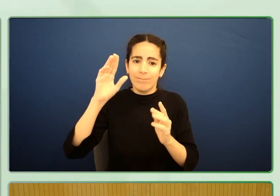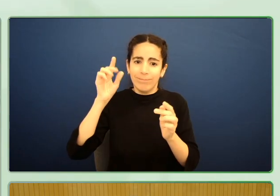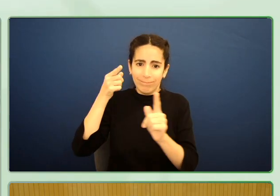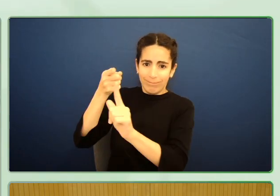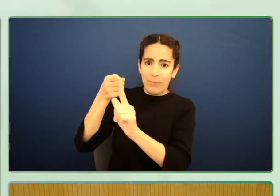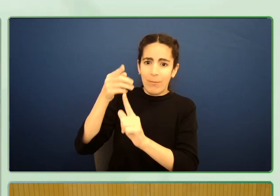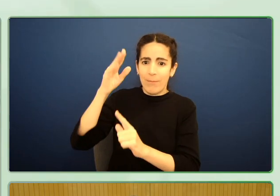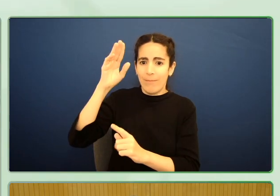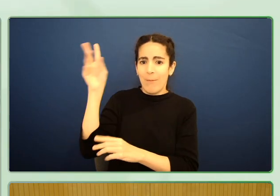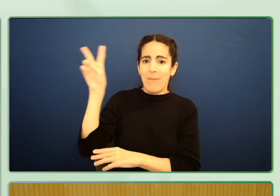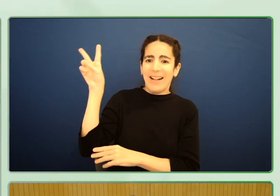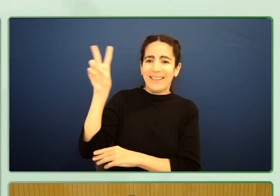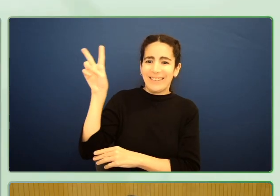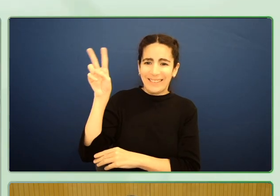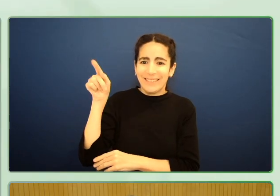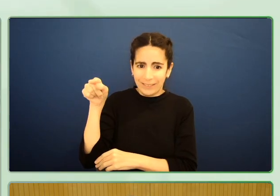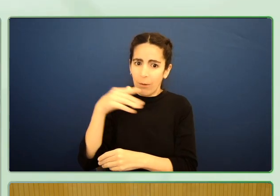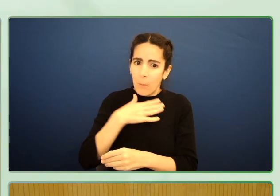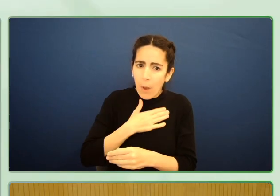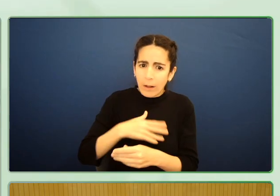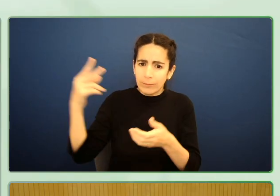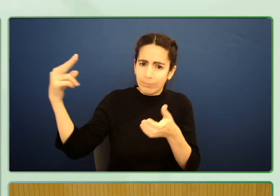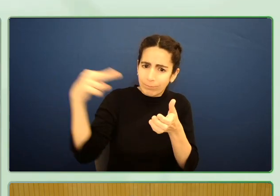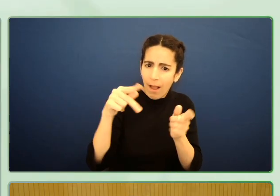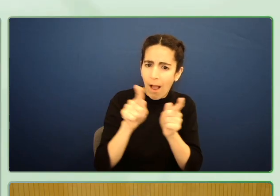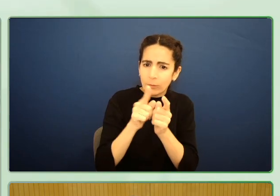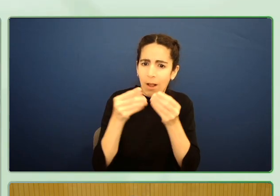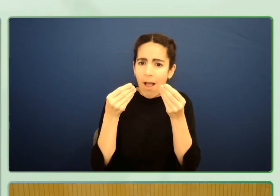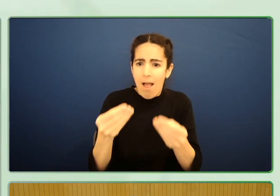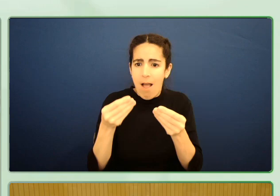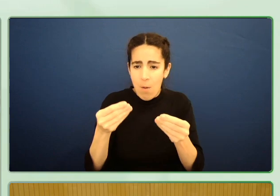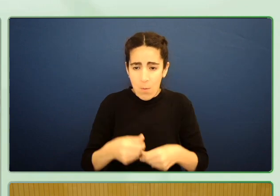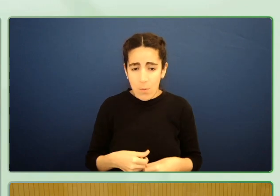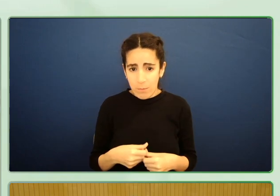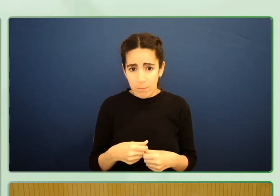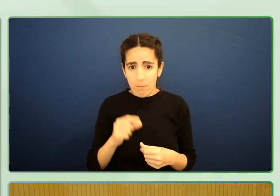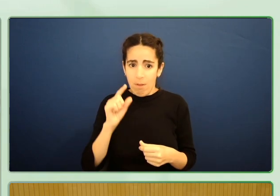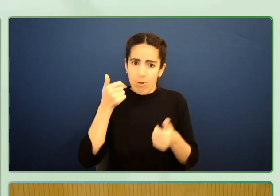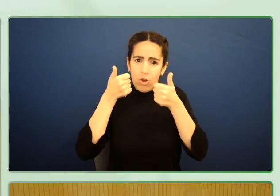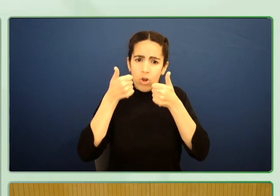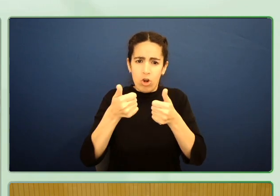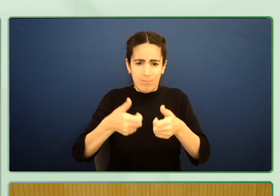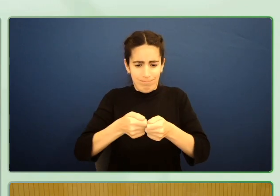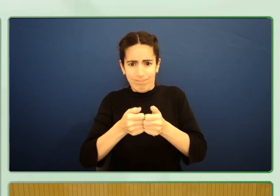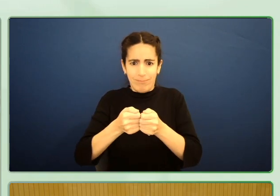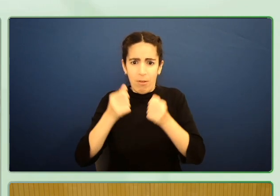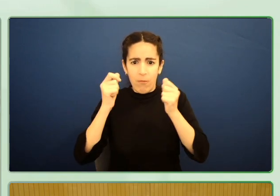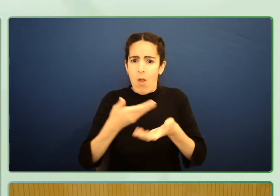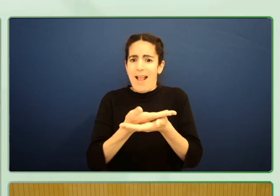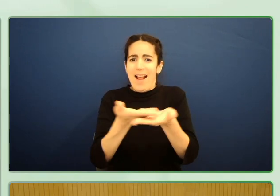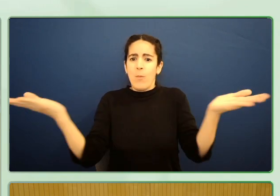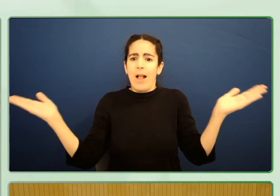Our only goal and only mission was to make it good and to make it accessible to everyone, to make speech therapy, you